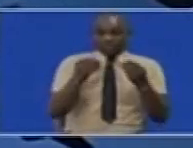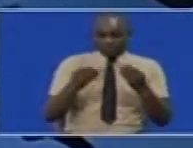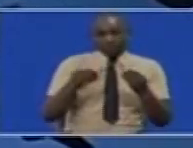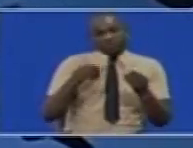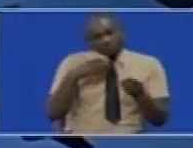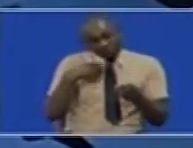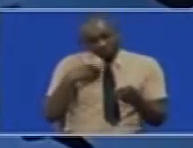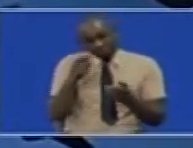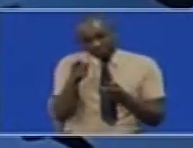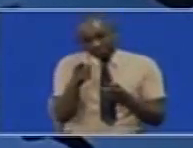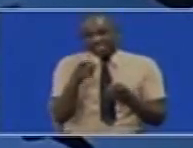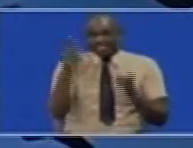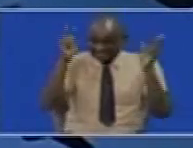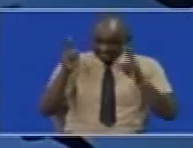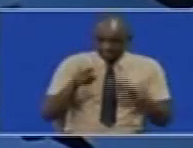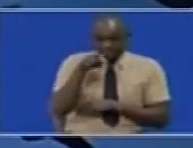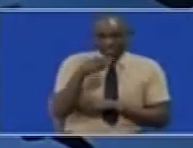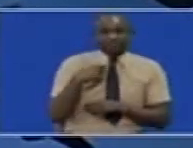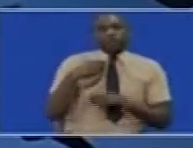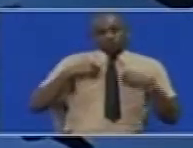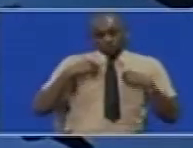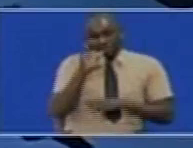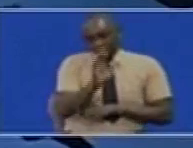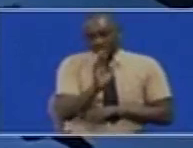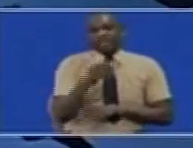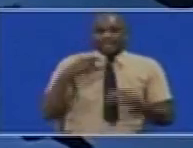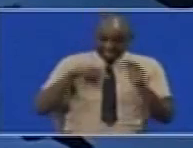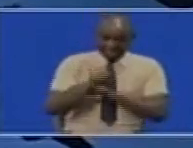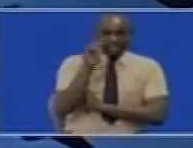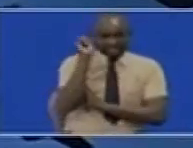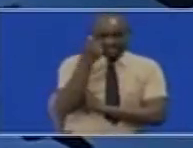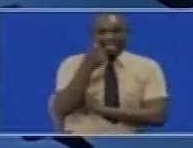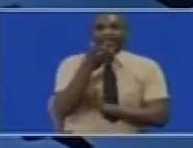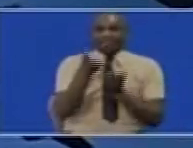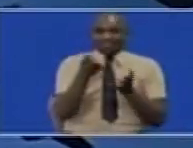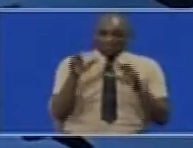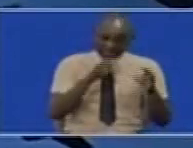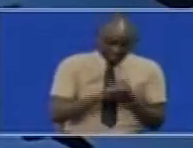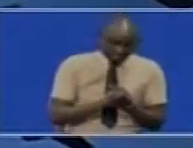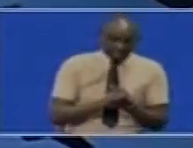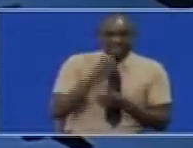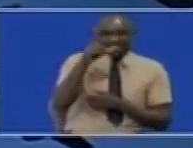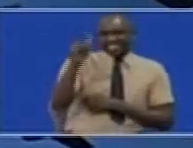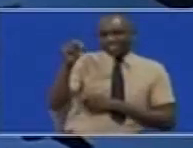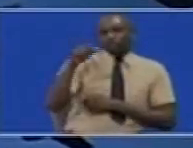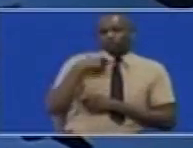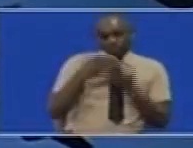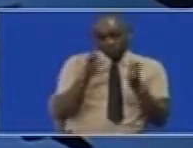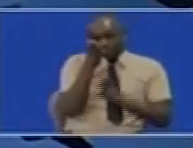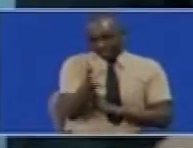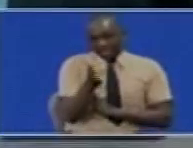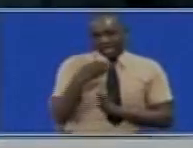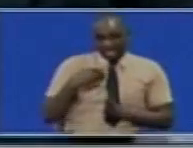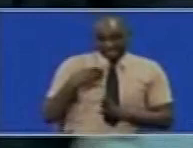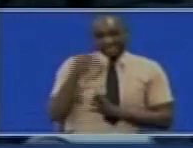brand F&F as the international clothing line makes an entry into the Kenyan consumer market. And Dickons plans to open its doors at the